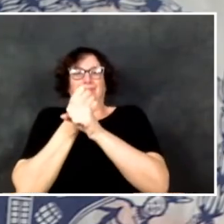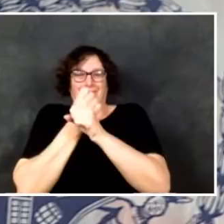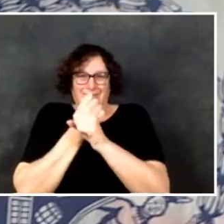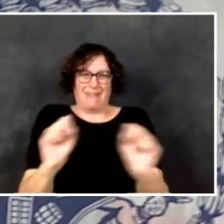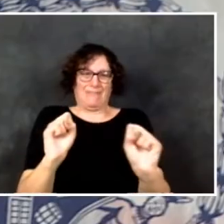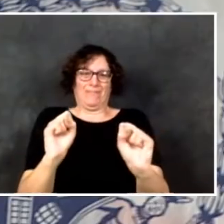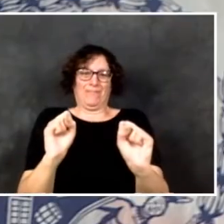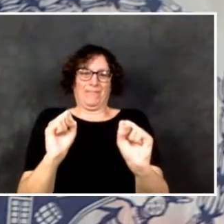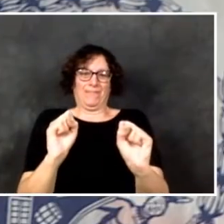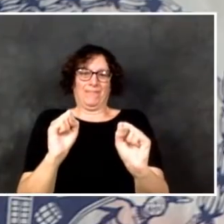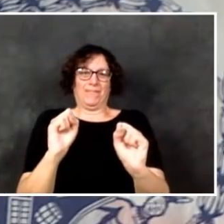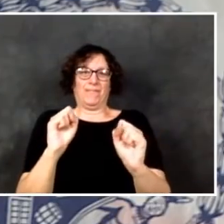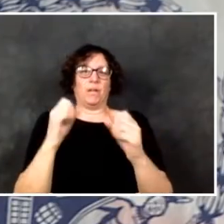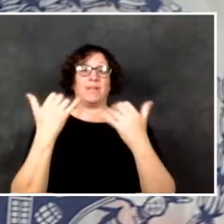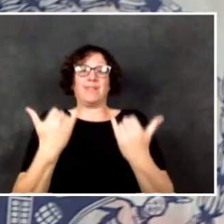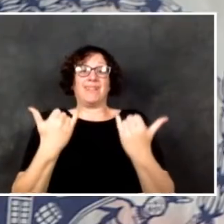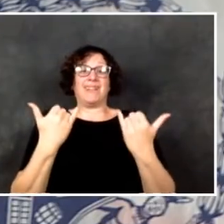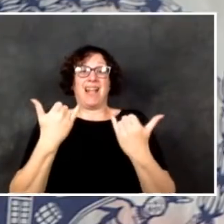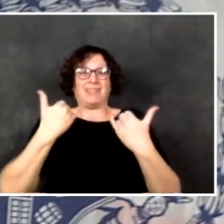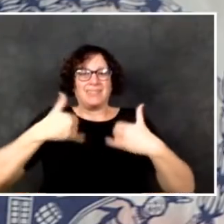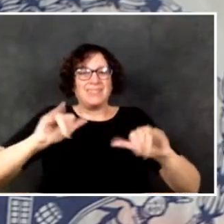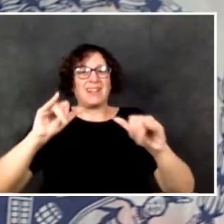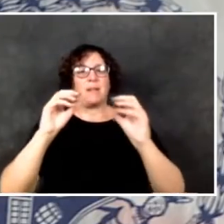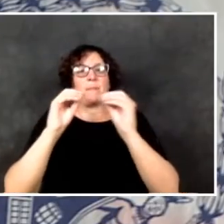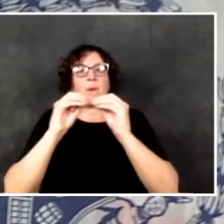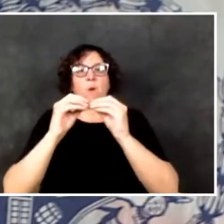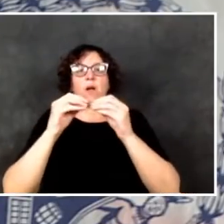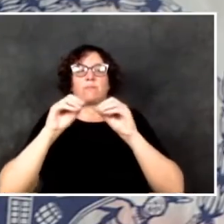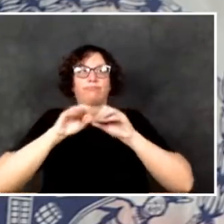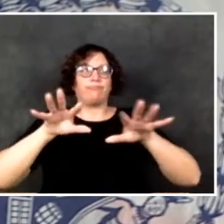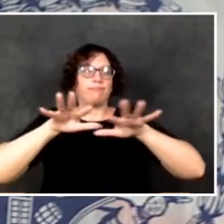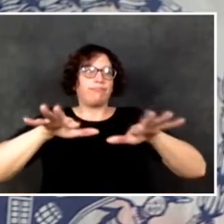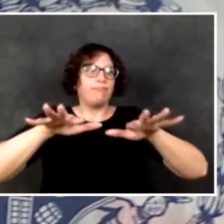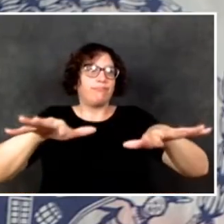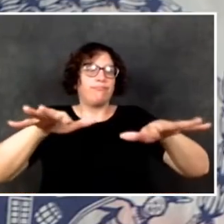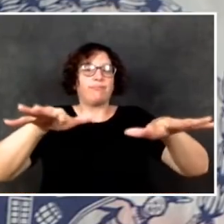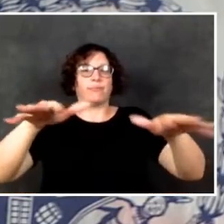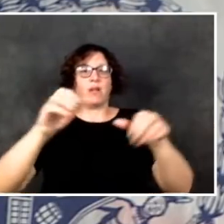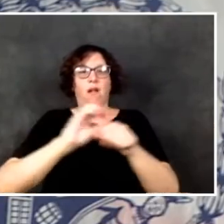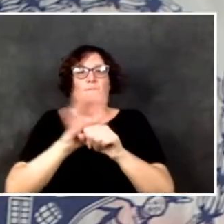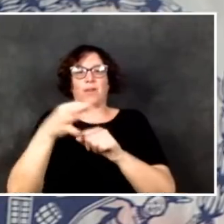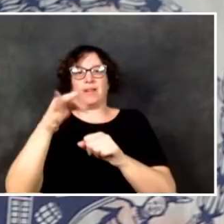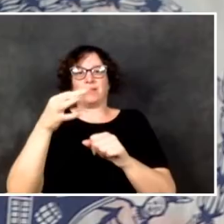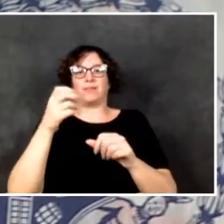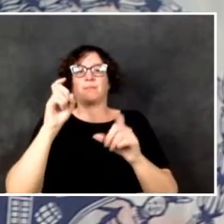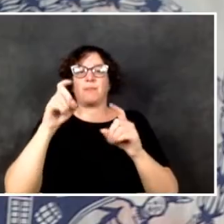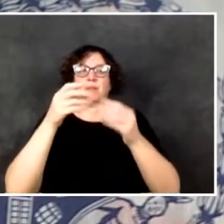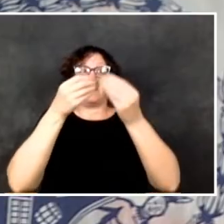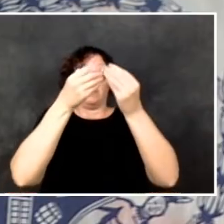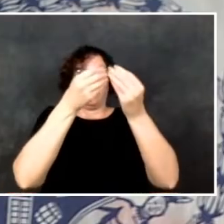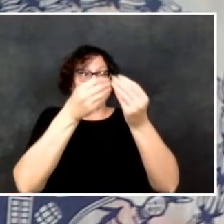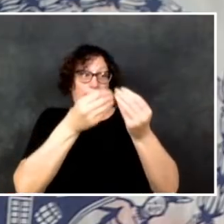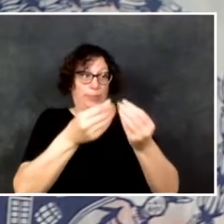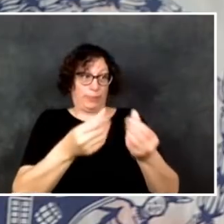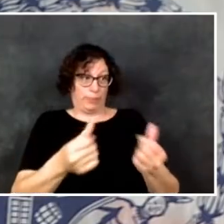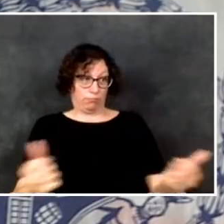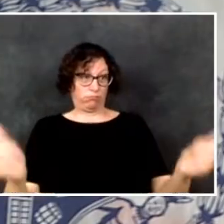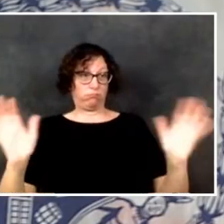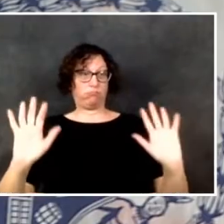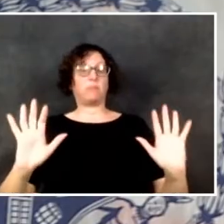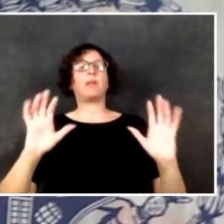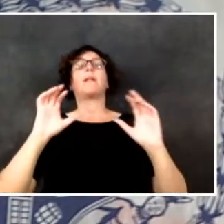widespread transmission and getting us safely to the next phase. And we have to be real smart, and I've said